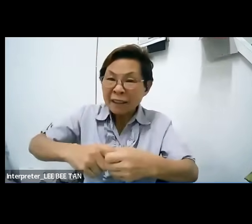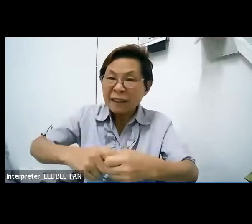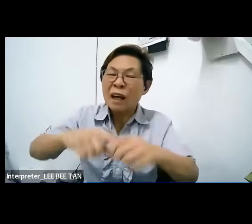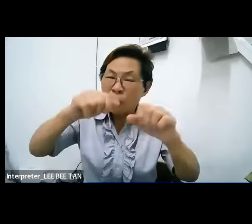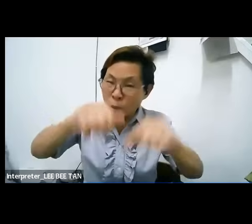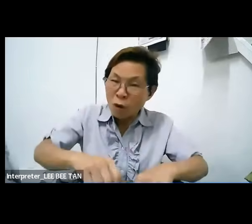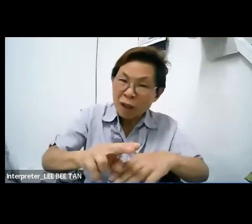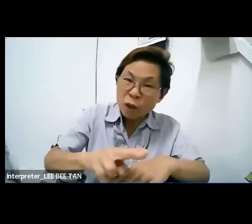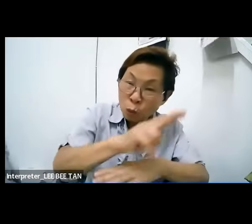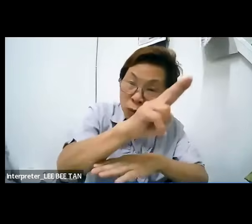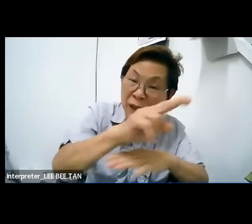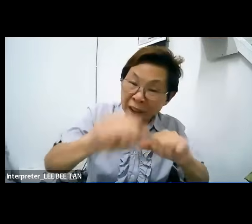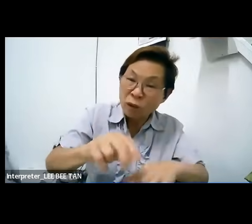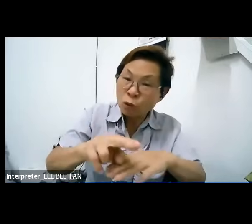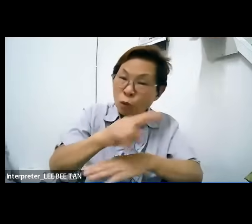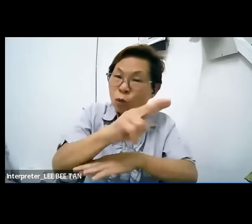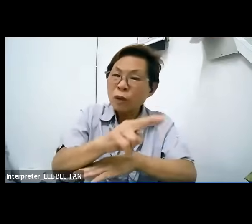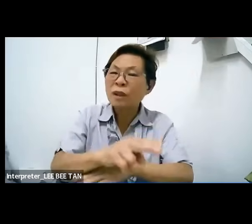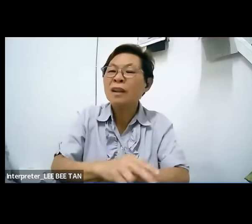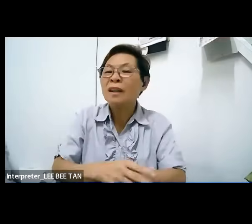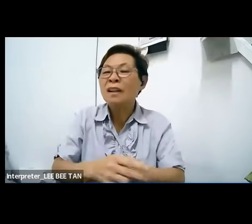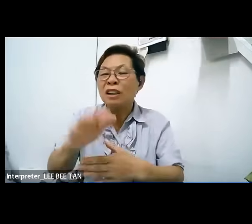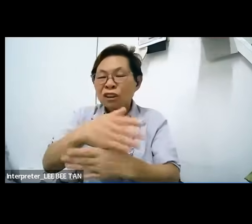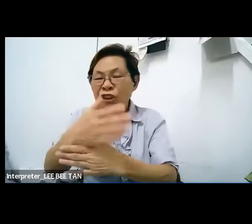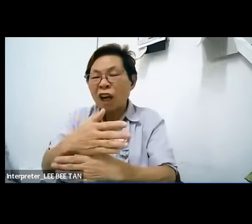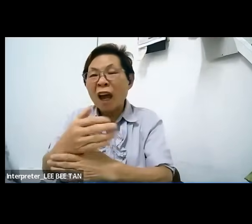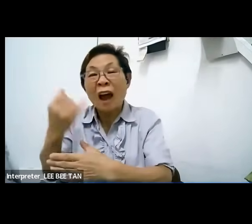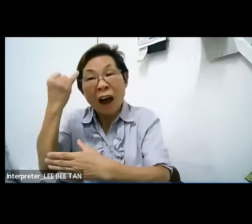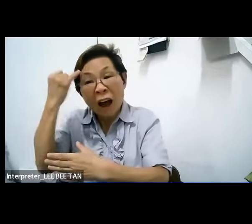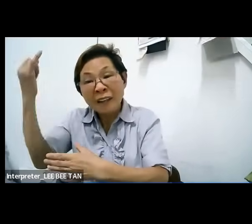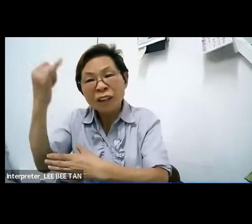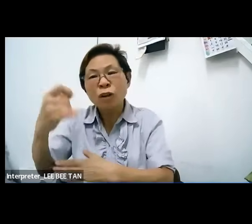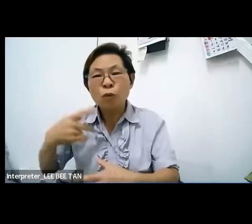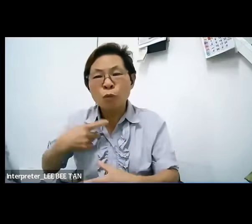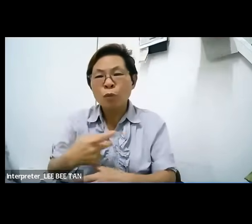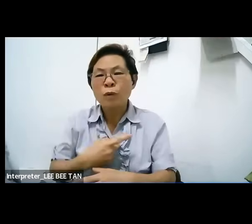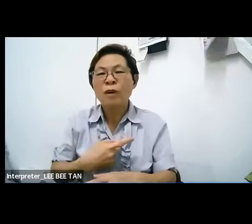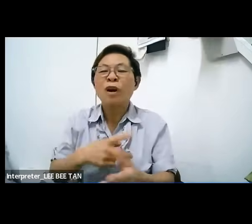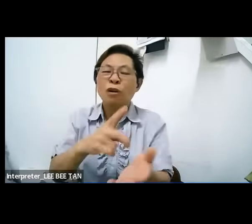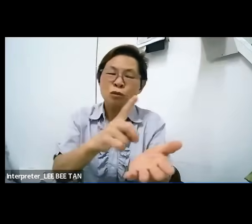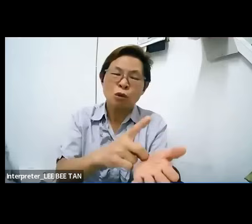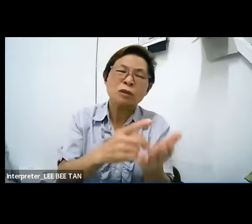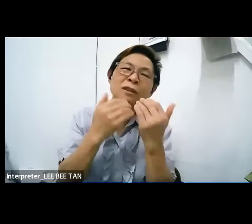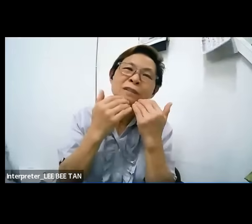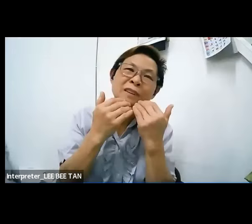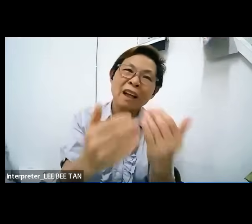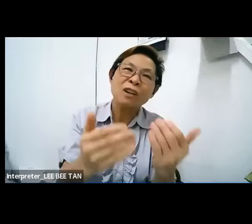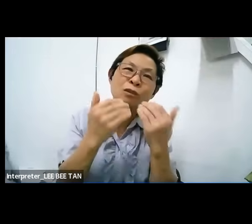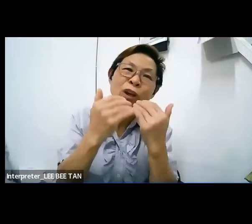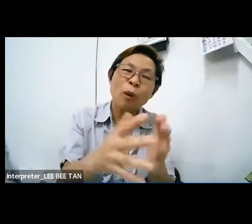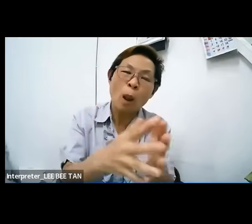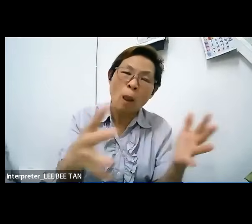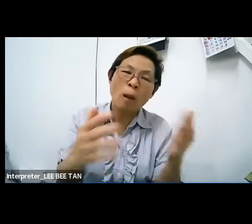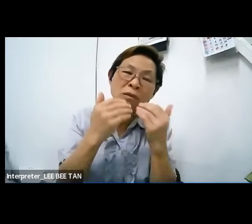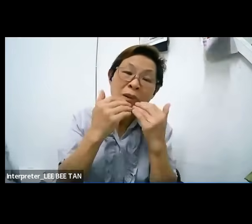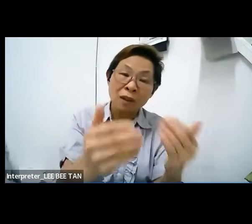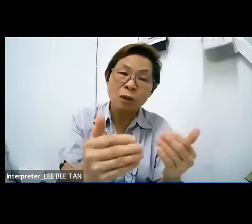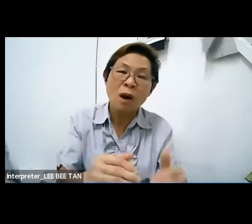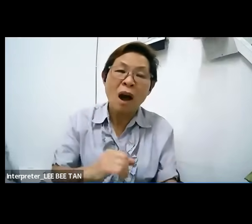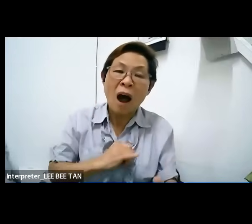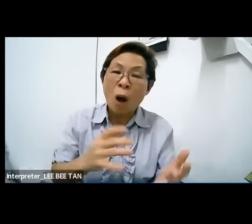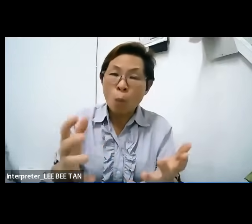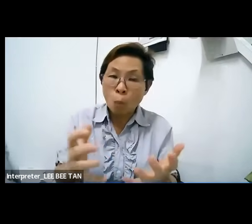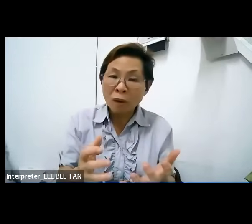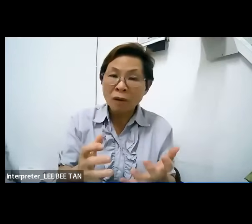tailored support, shared resources, which are really comprehensive, yeah, Doctor. So thank you so much for that. And I would like to